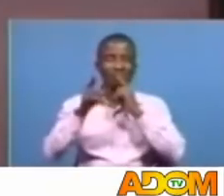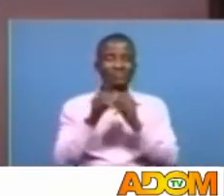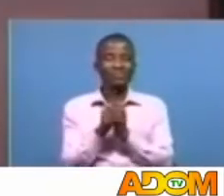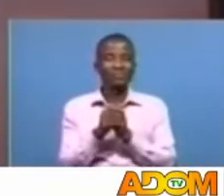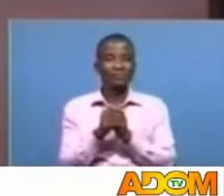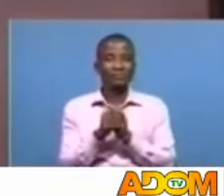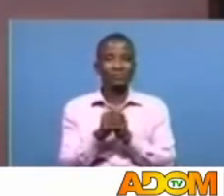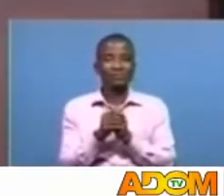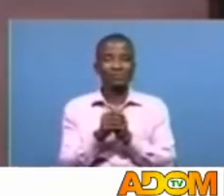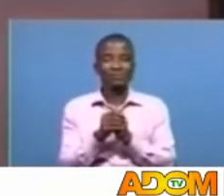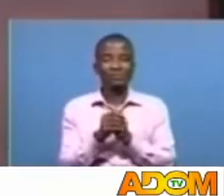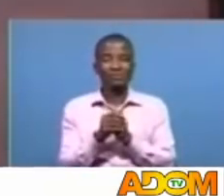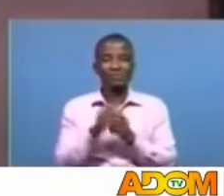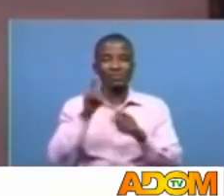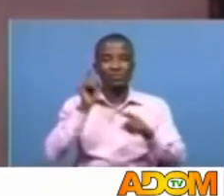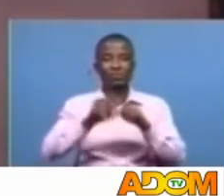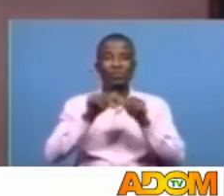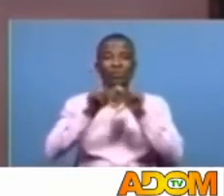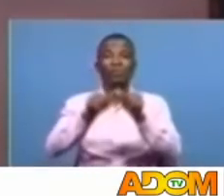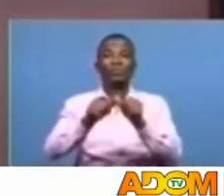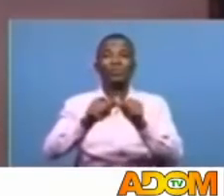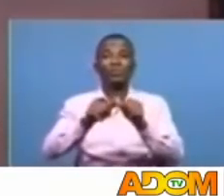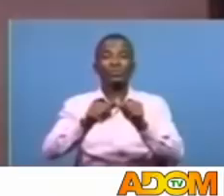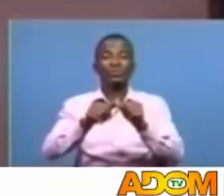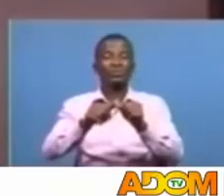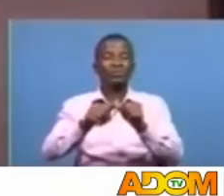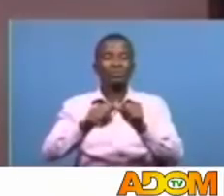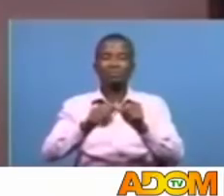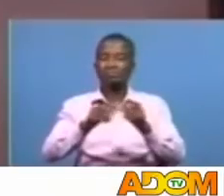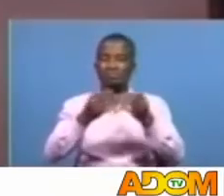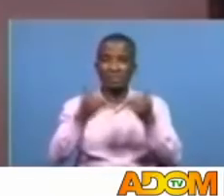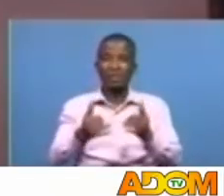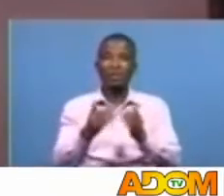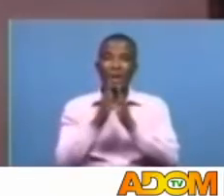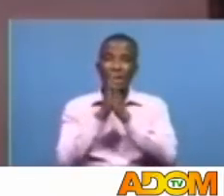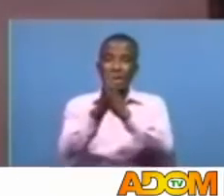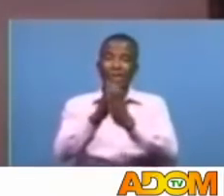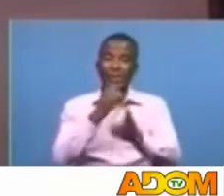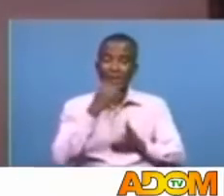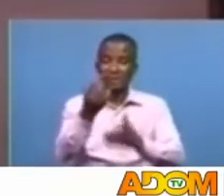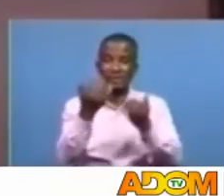court. We pray that in this exceptional situation,